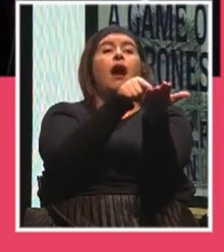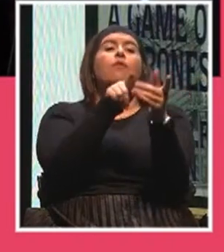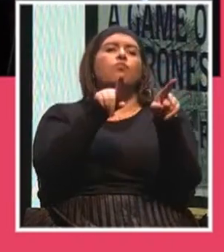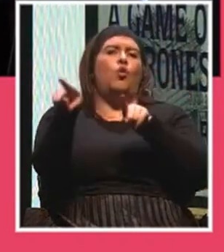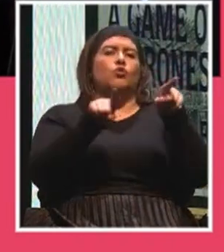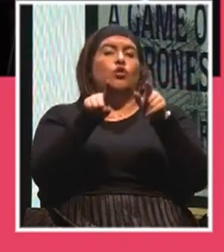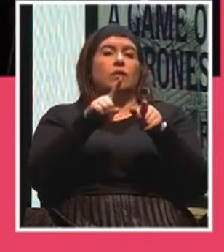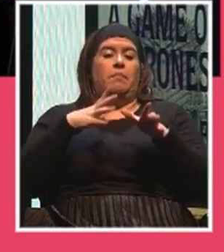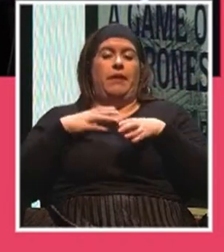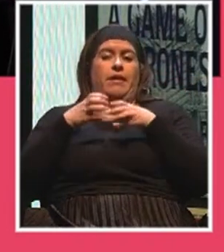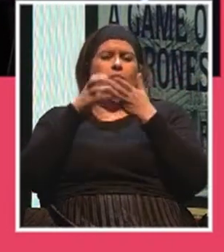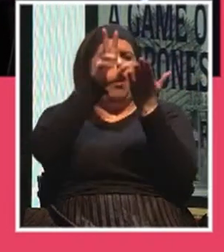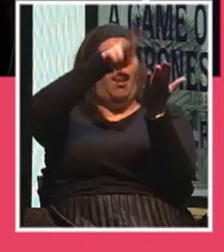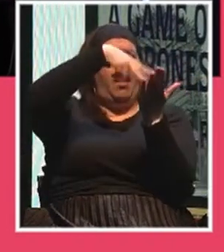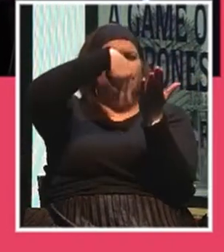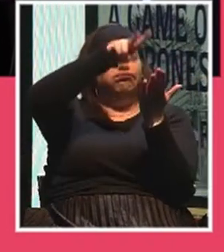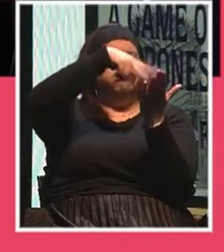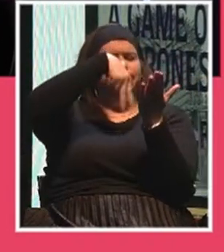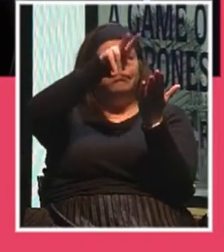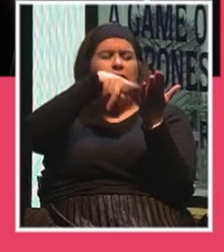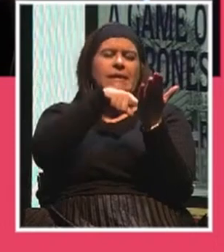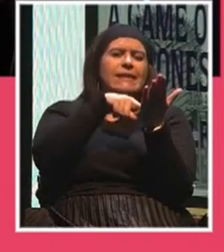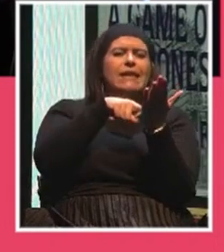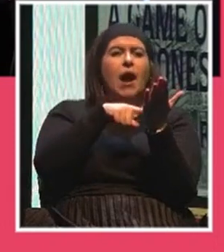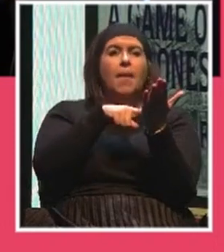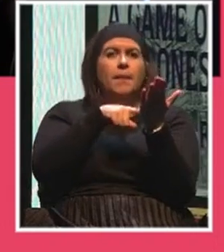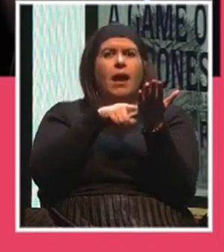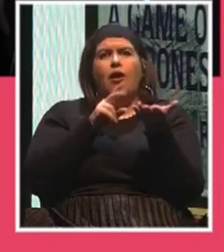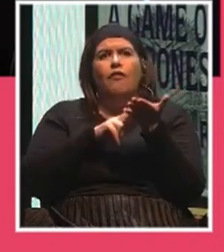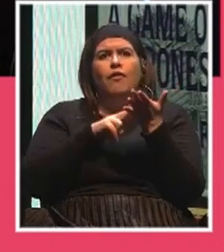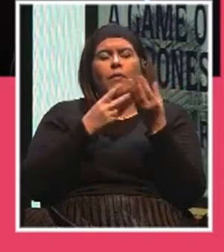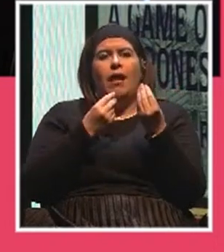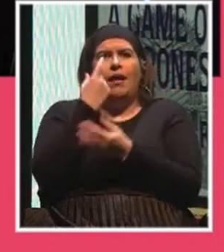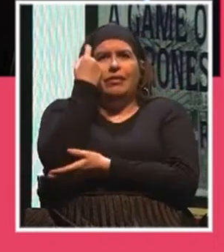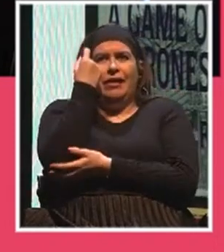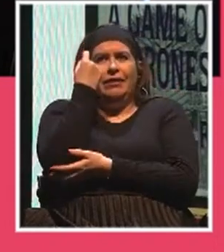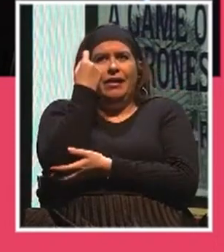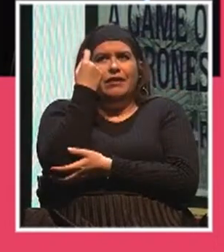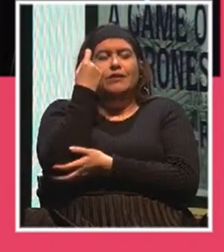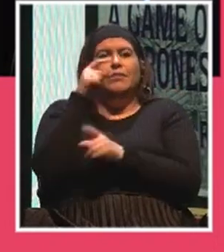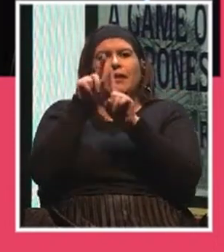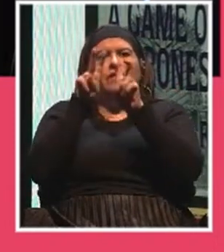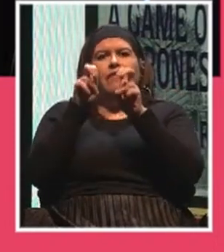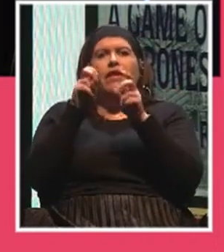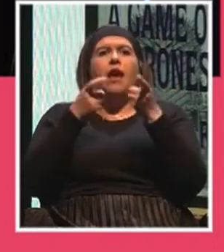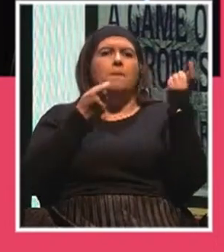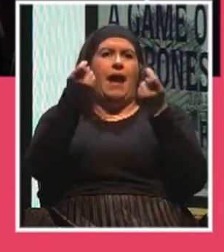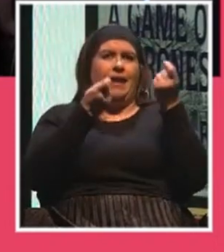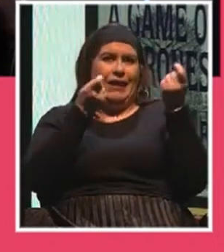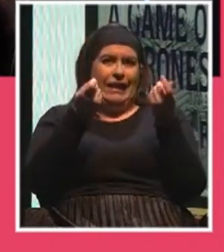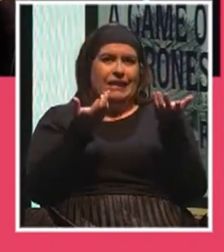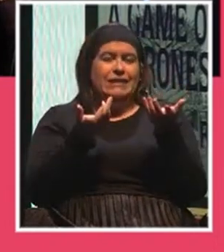and we were going to be really in line with the overall marketing of the shows. So you just need to understand that,